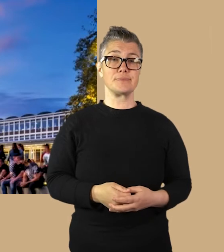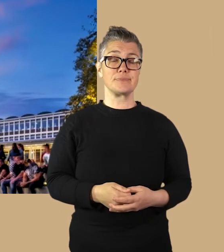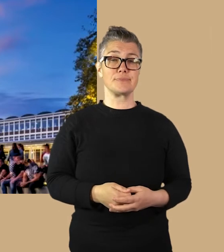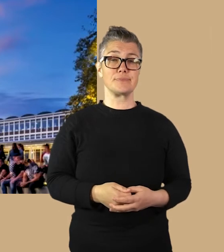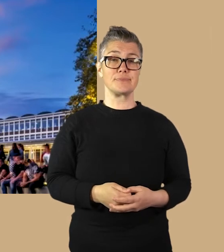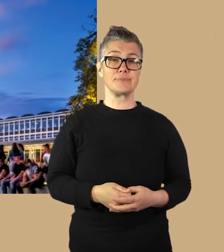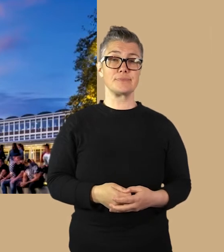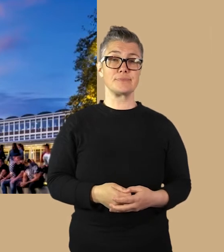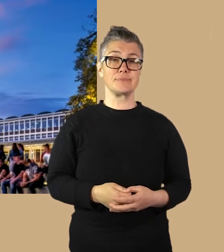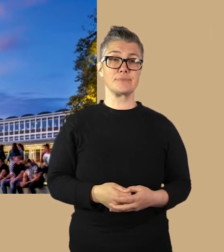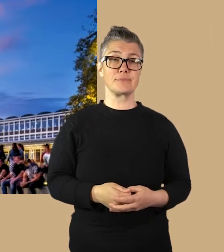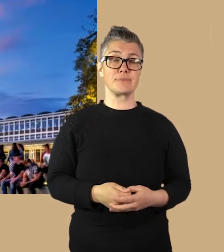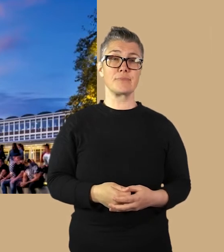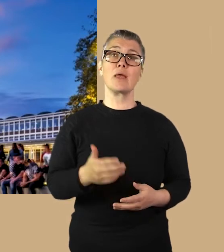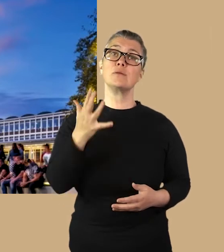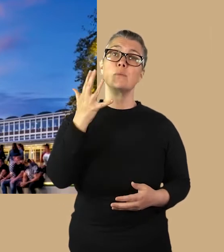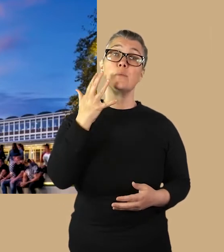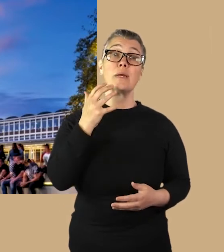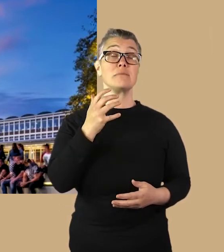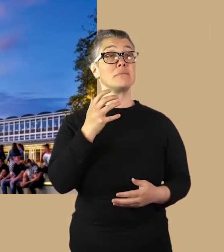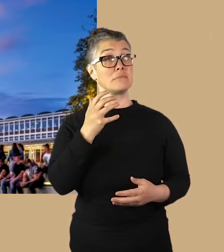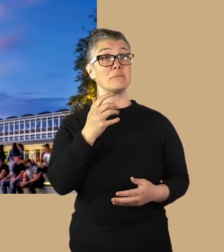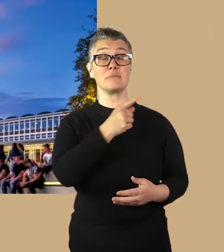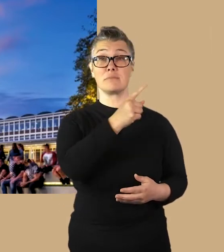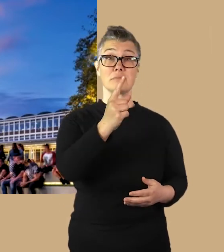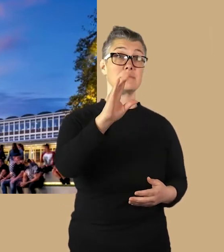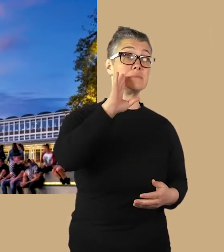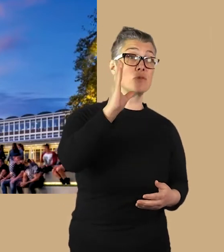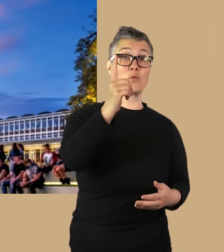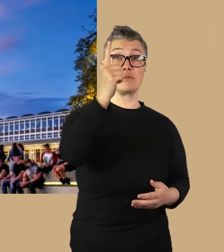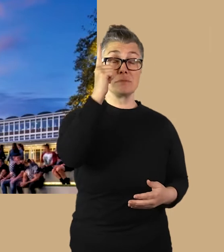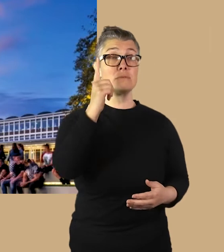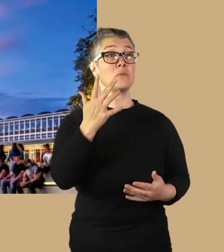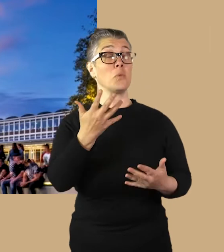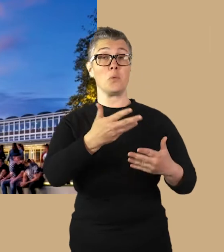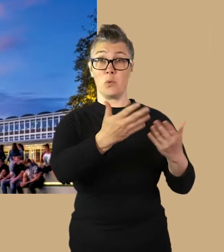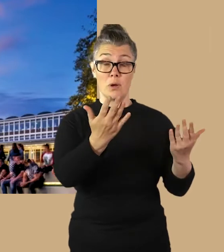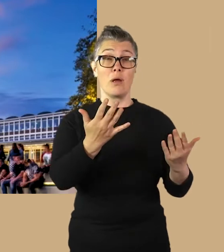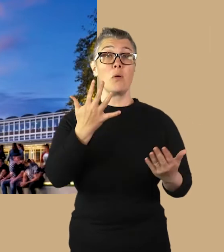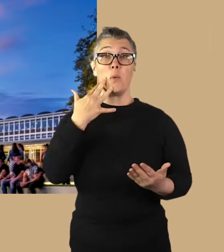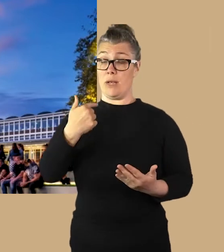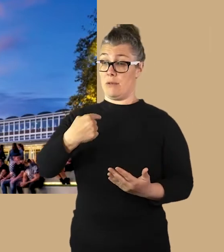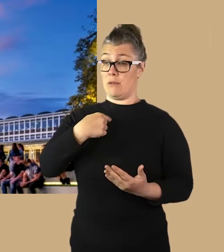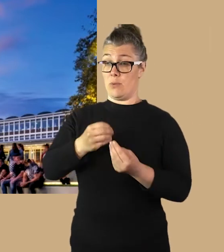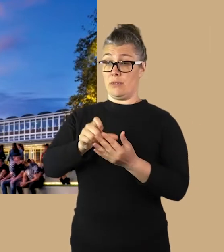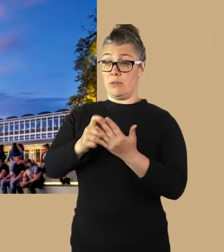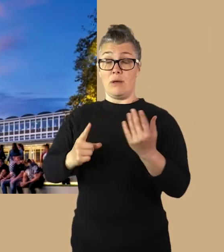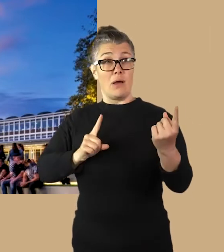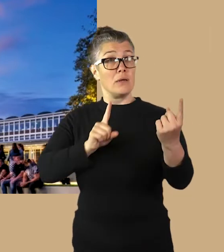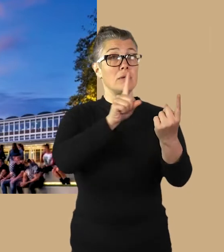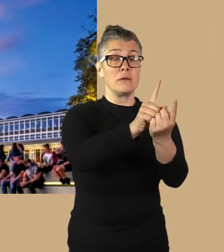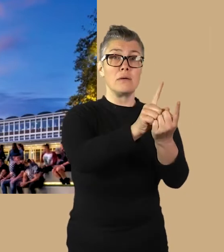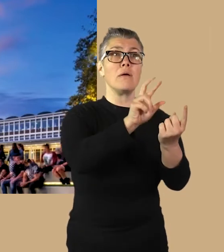that when the person with a disability comes to you for support, it is really important